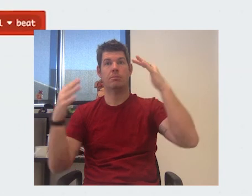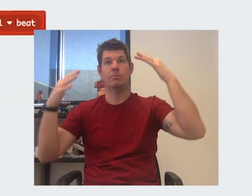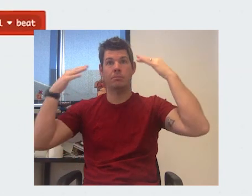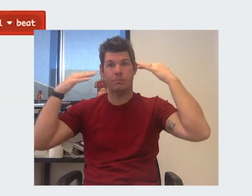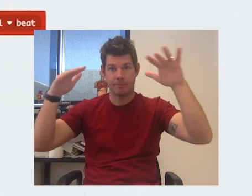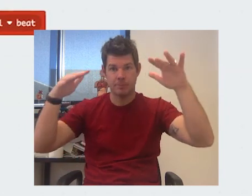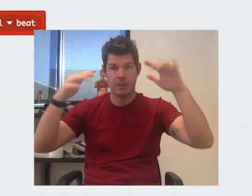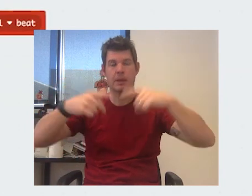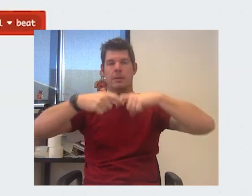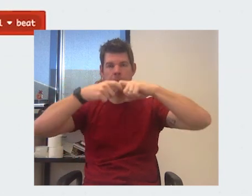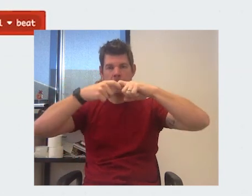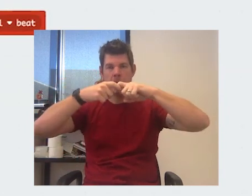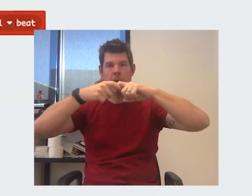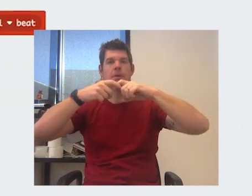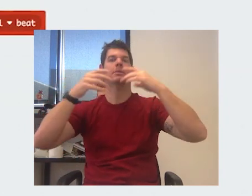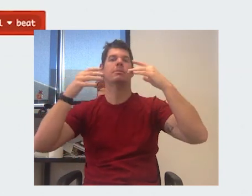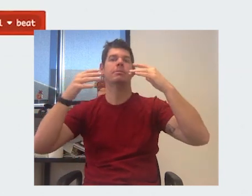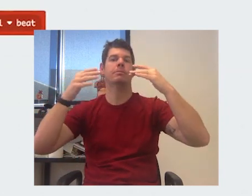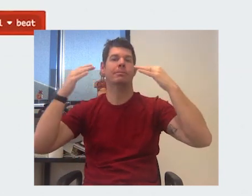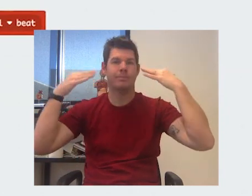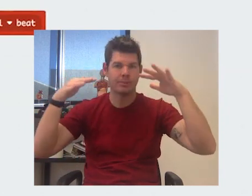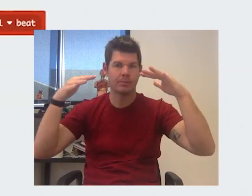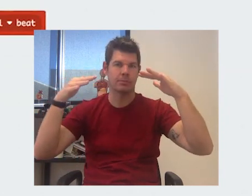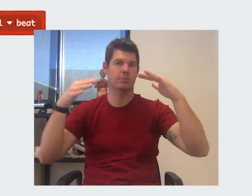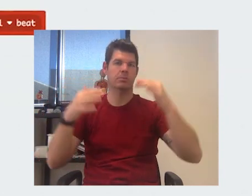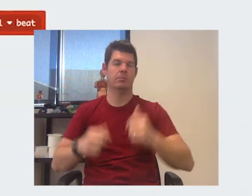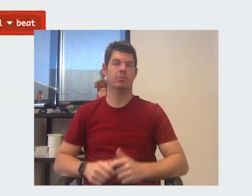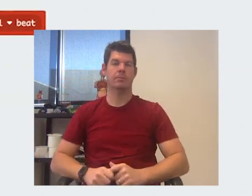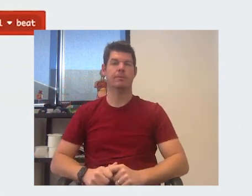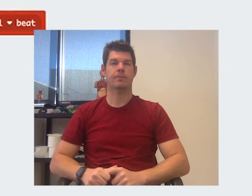So now it plays my middle C for 1 beat. It takes